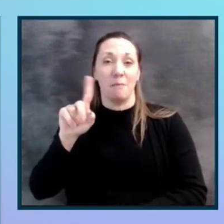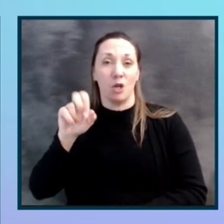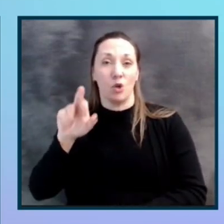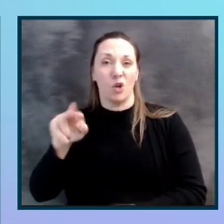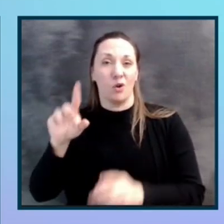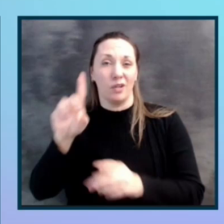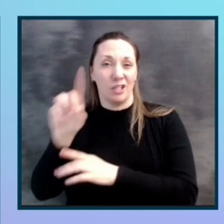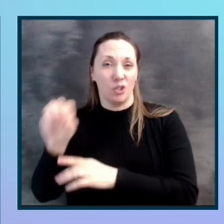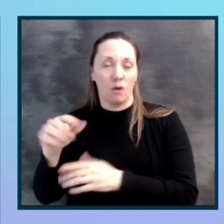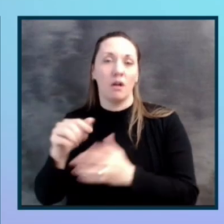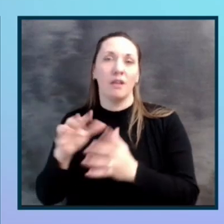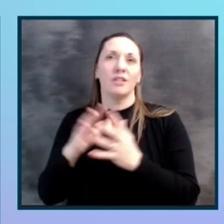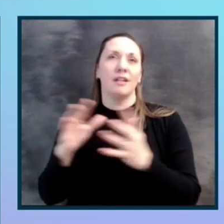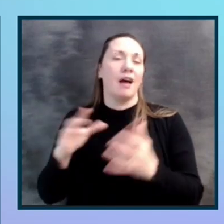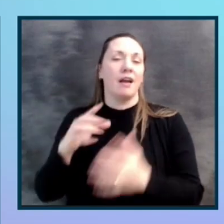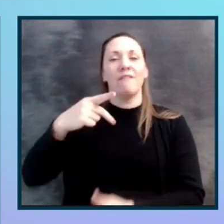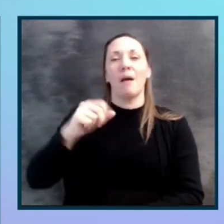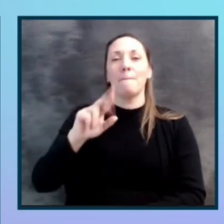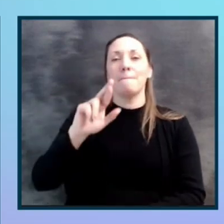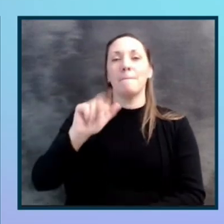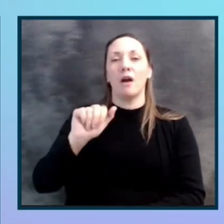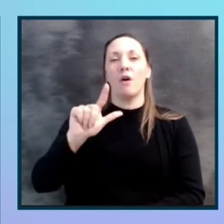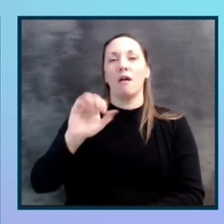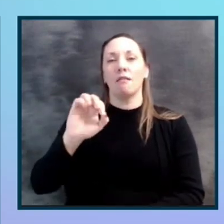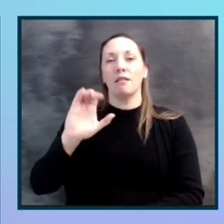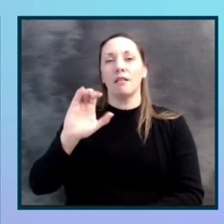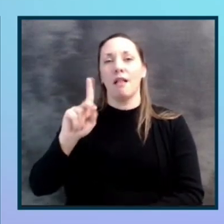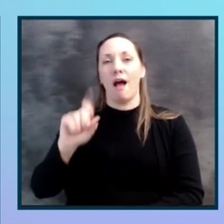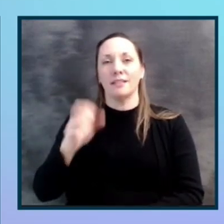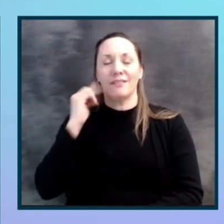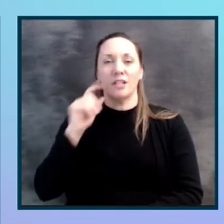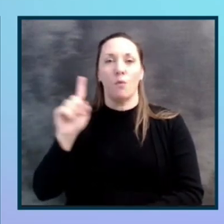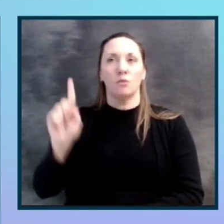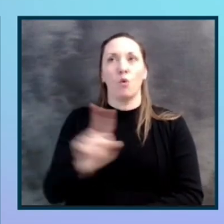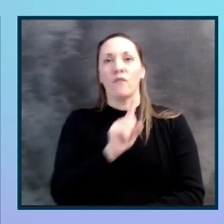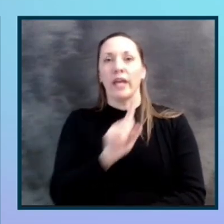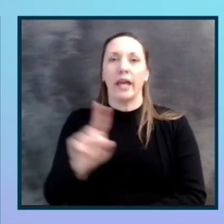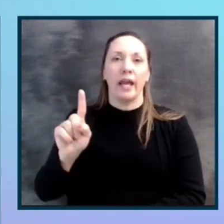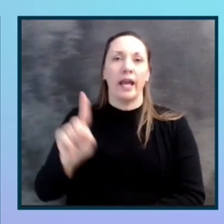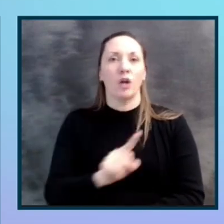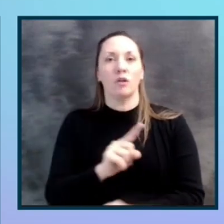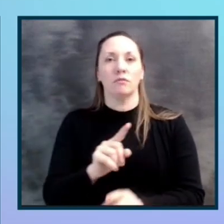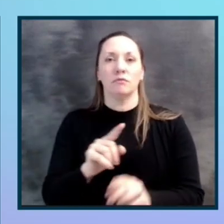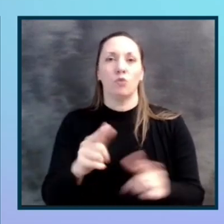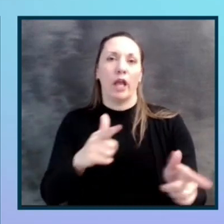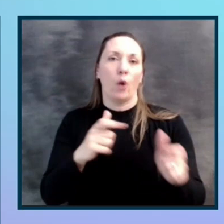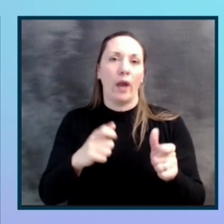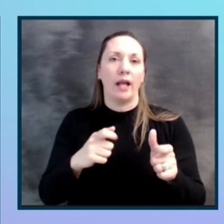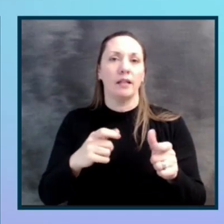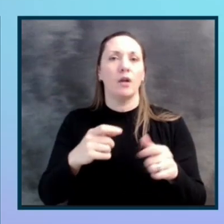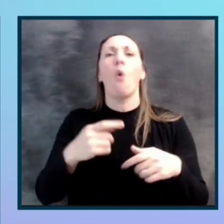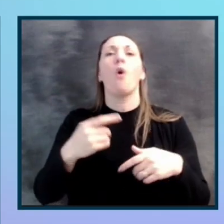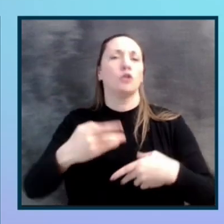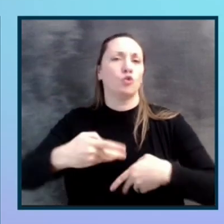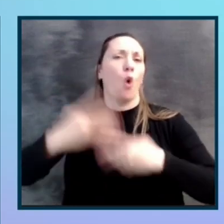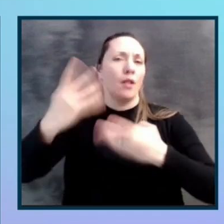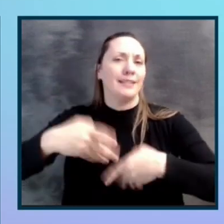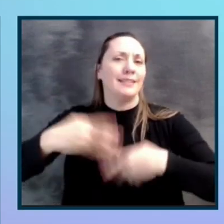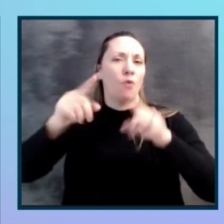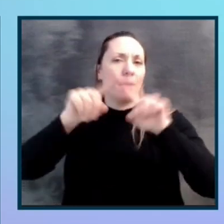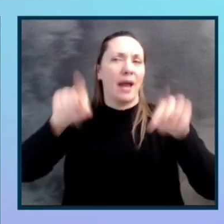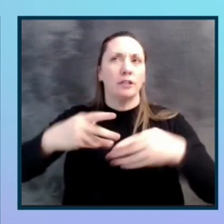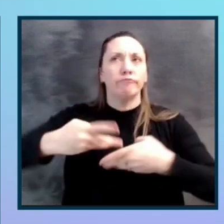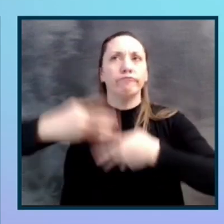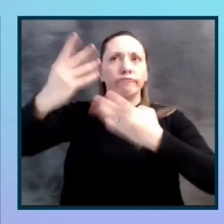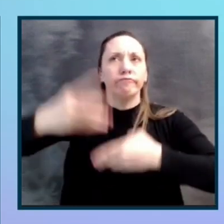of parallax and somebody's like moving like really quickly scrolling down a page, you can also